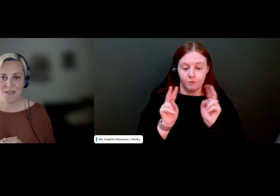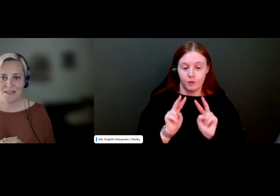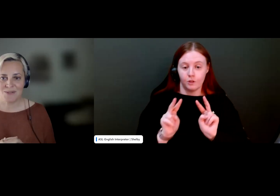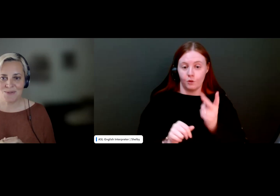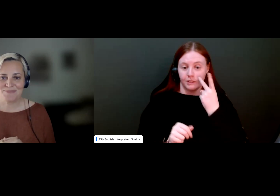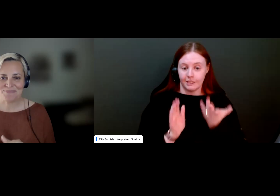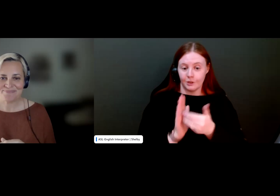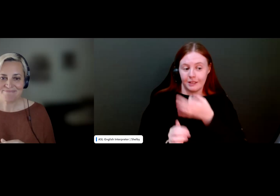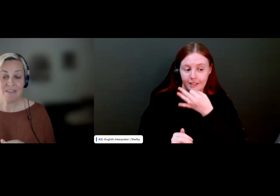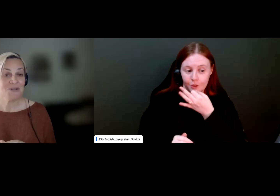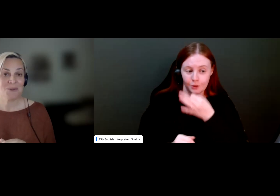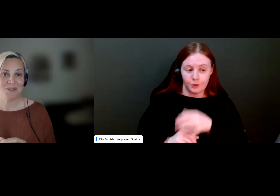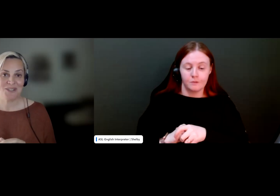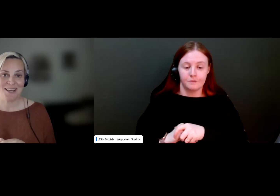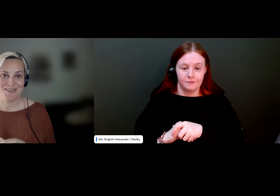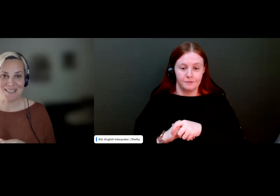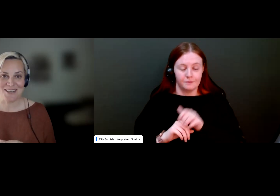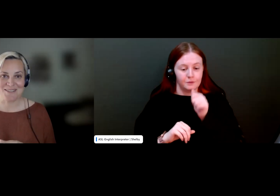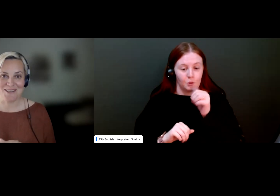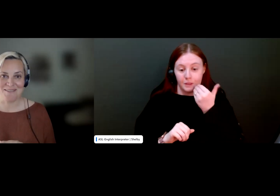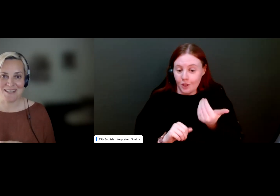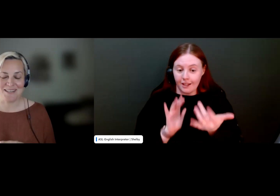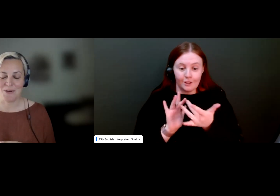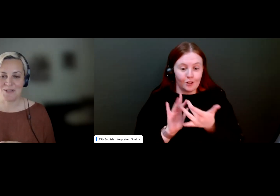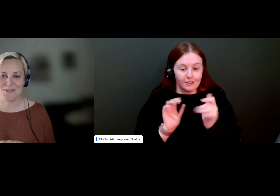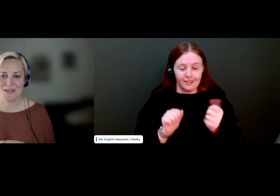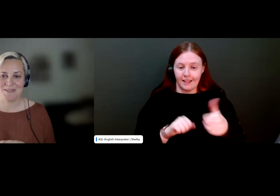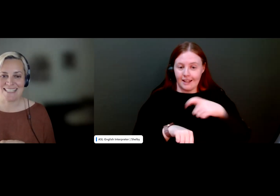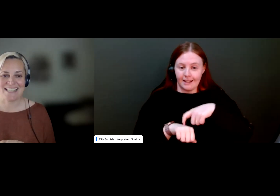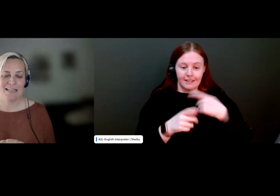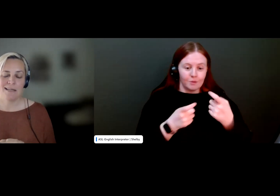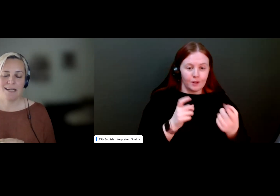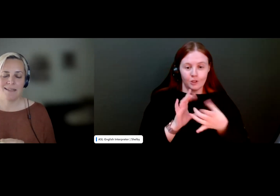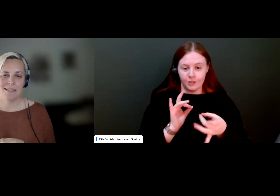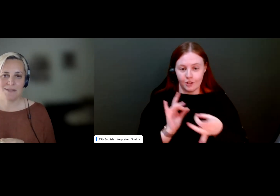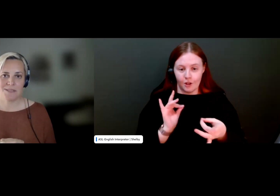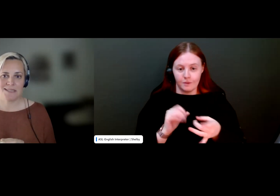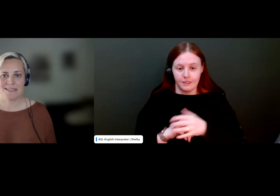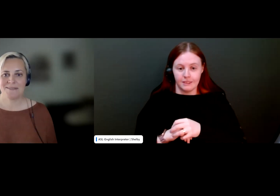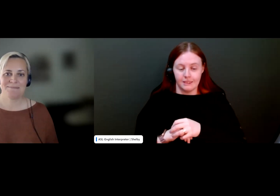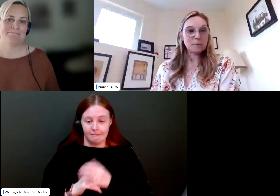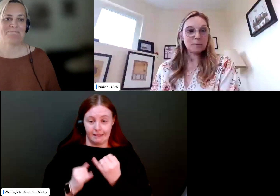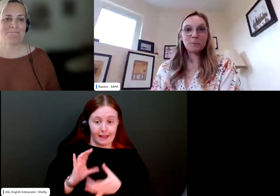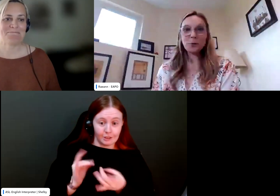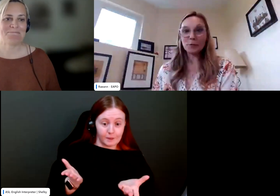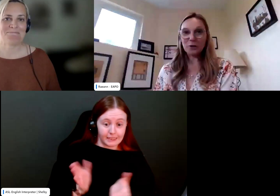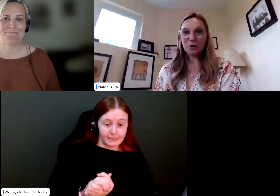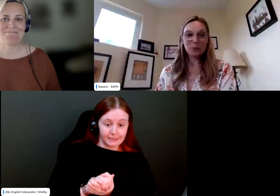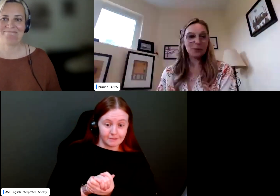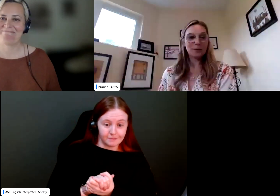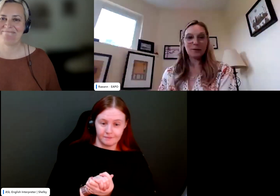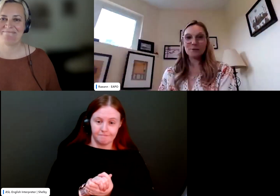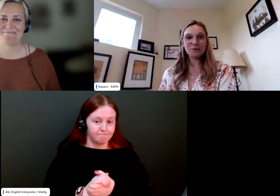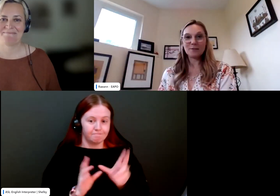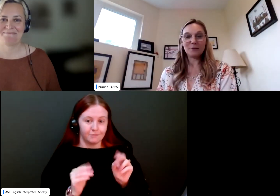seeing you again soon. Don't be shy. Reach out if you have any questions or comments. Rianne, any last words? No, thank